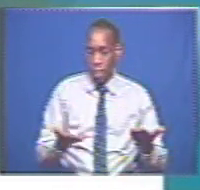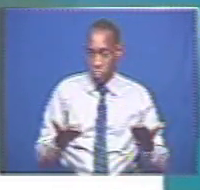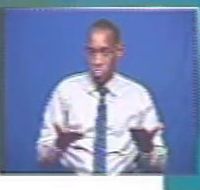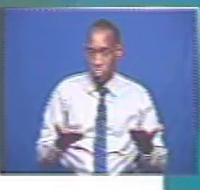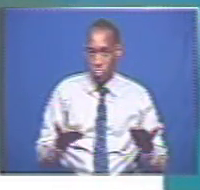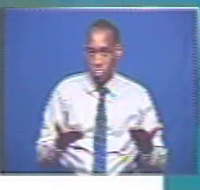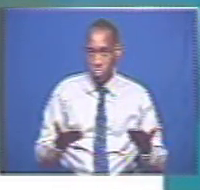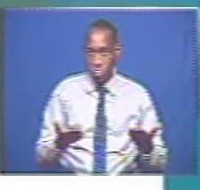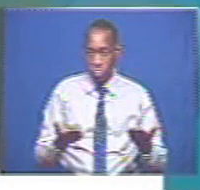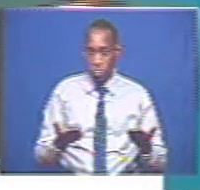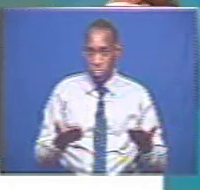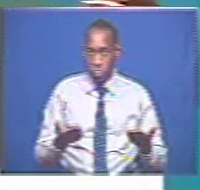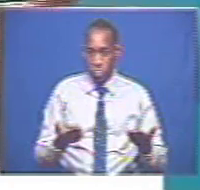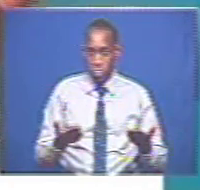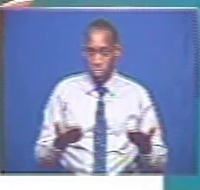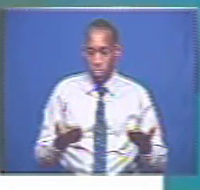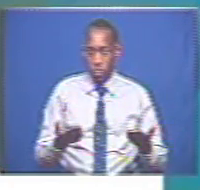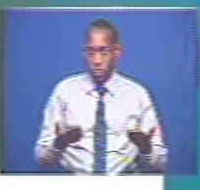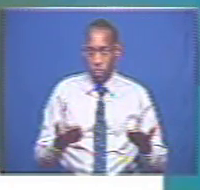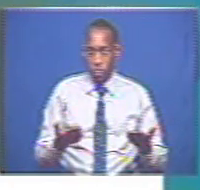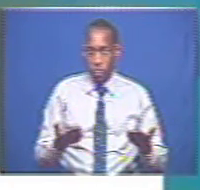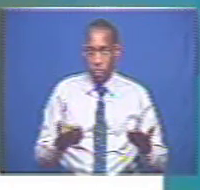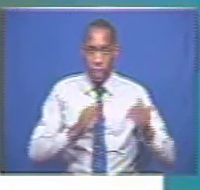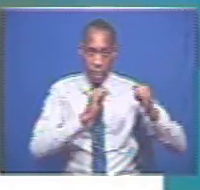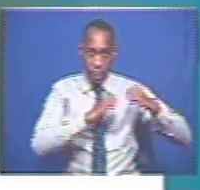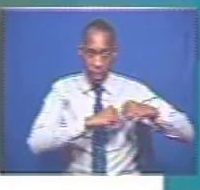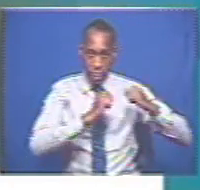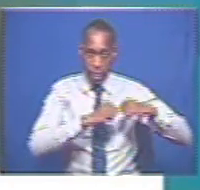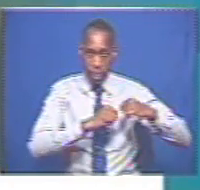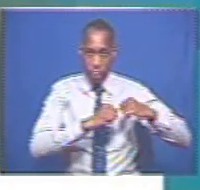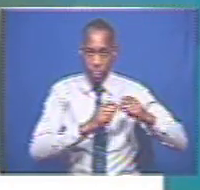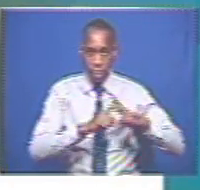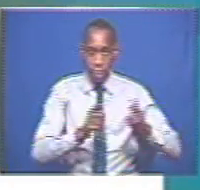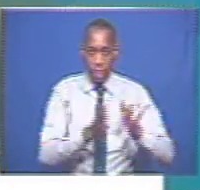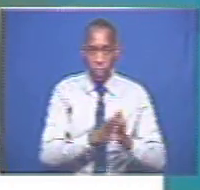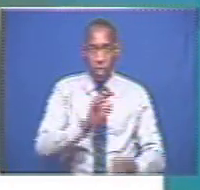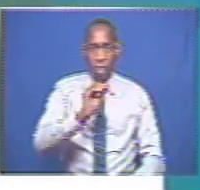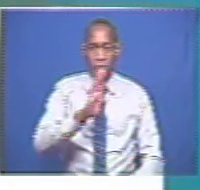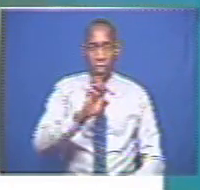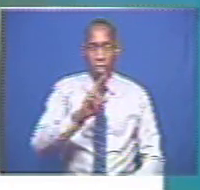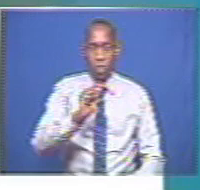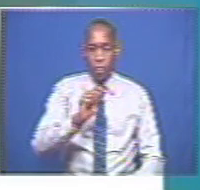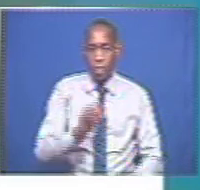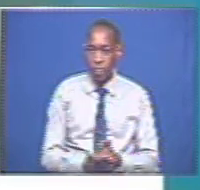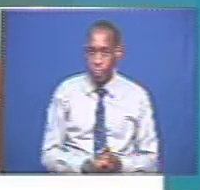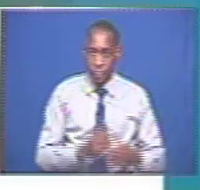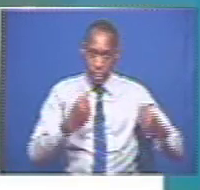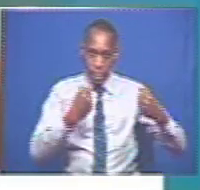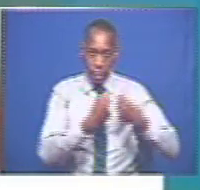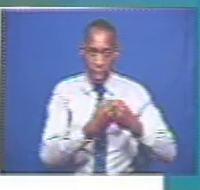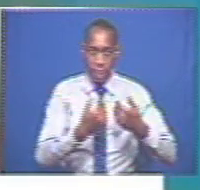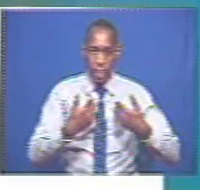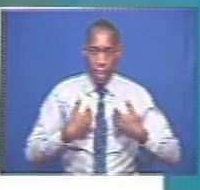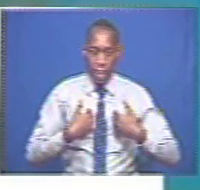fan. And let's just agree. And I'll start with you, Robert. Yeah. The Mashemeji derby has a